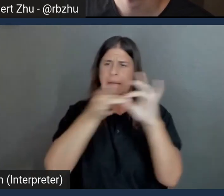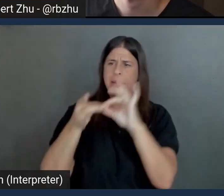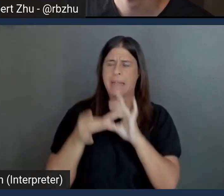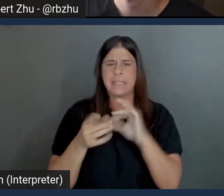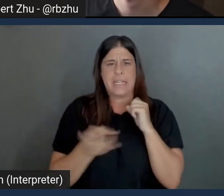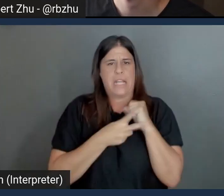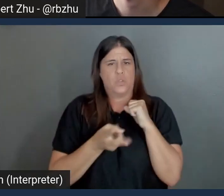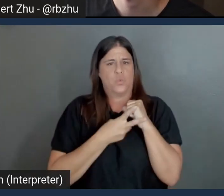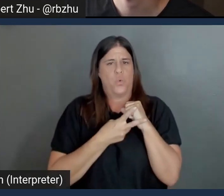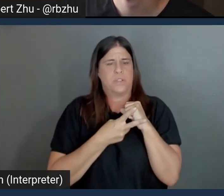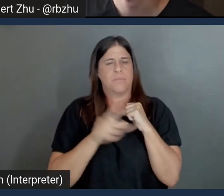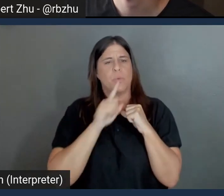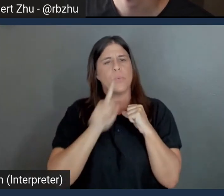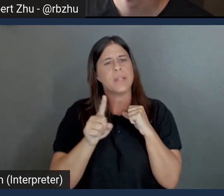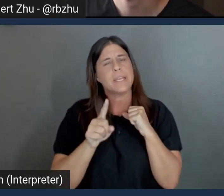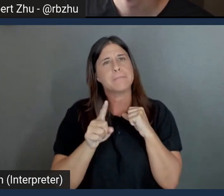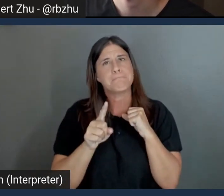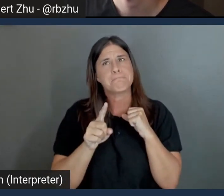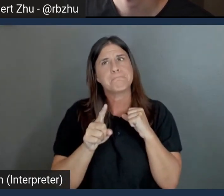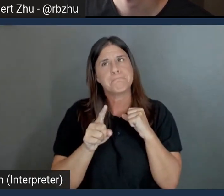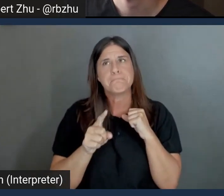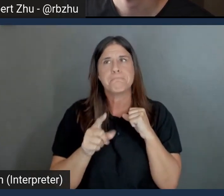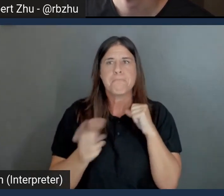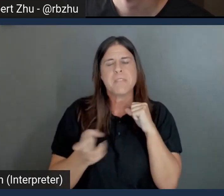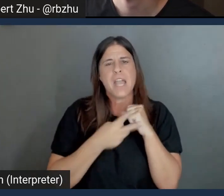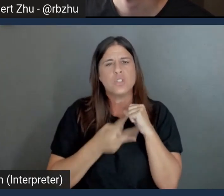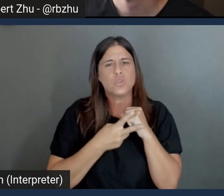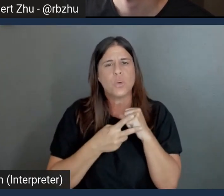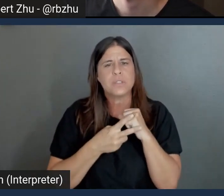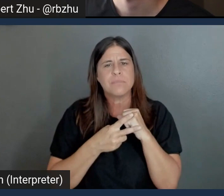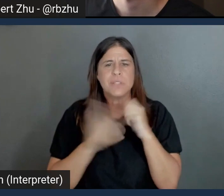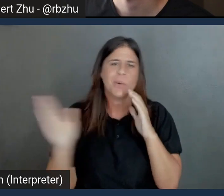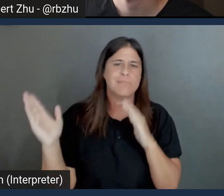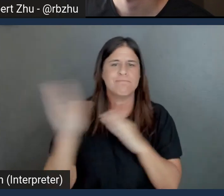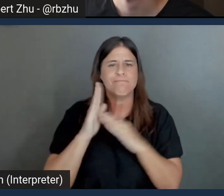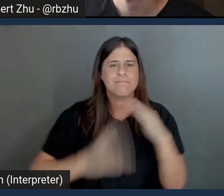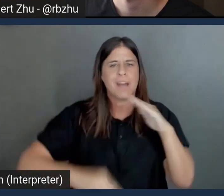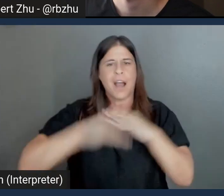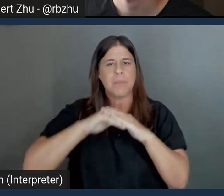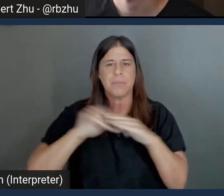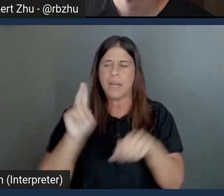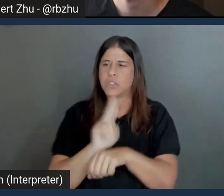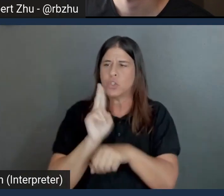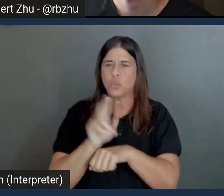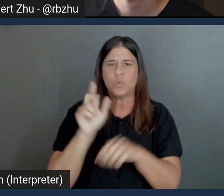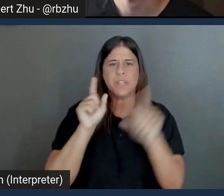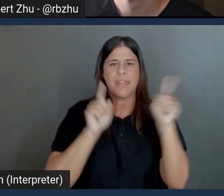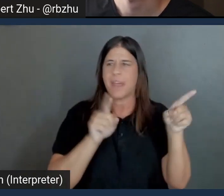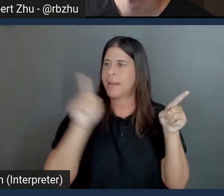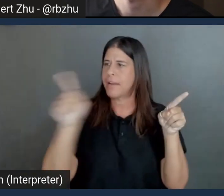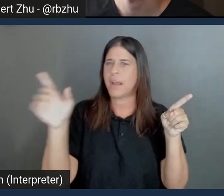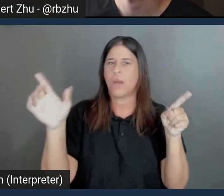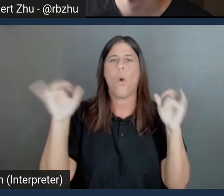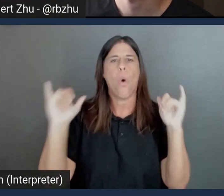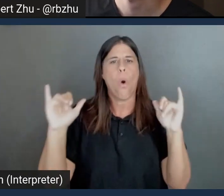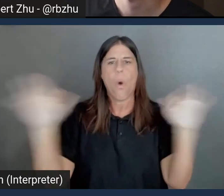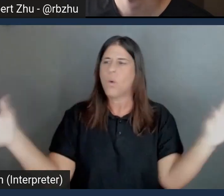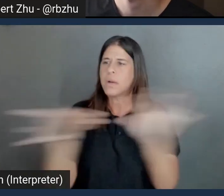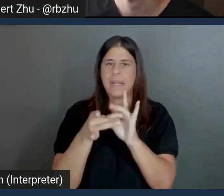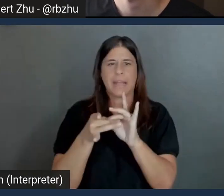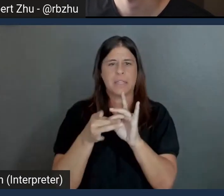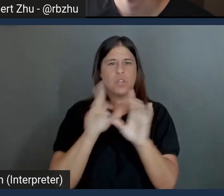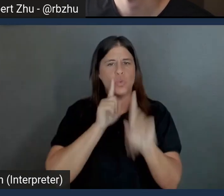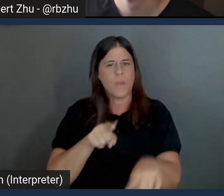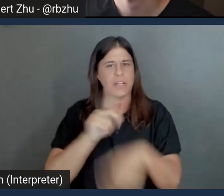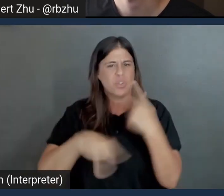a way it stores them in such a way that it optimizes the ability to use the connections between data sets to answer types